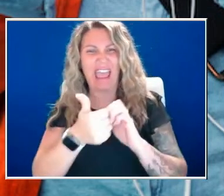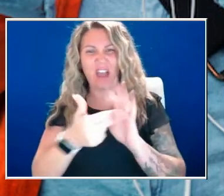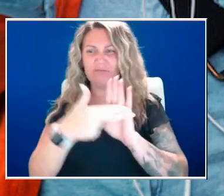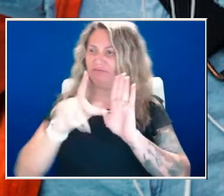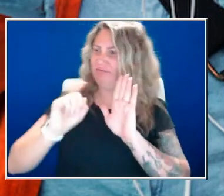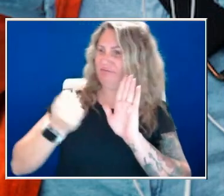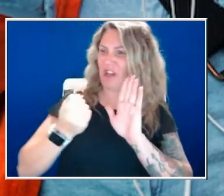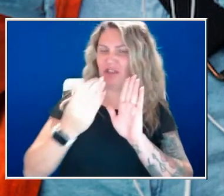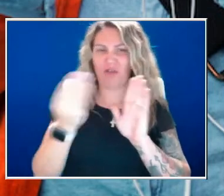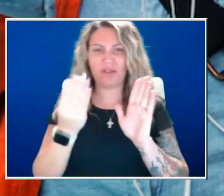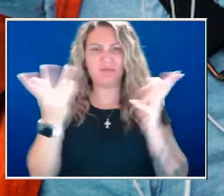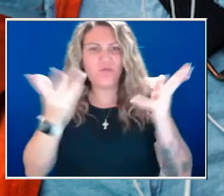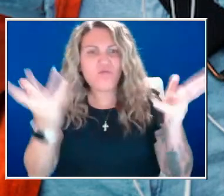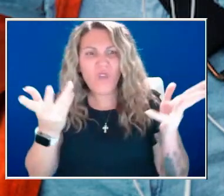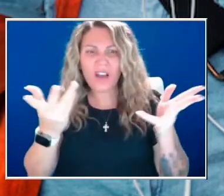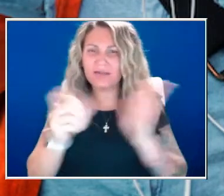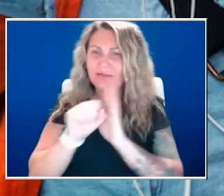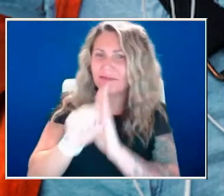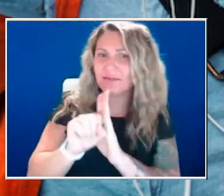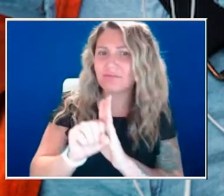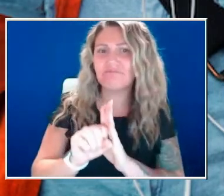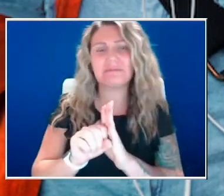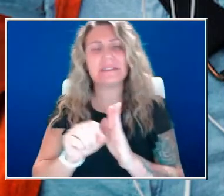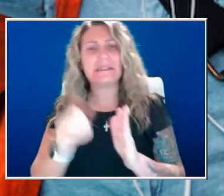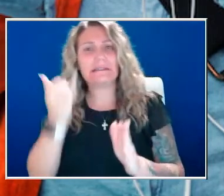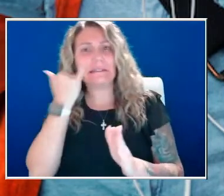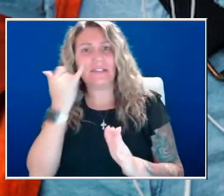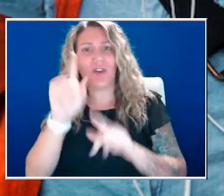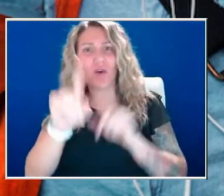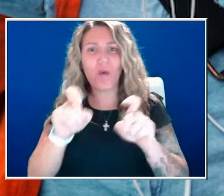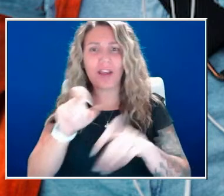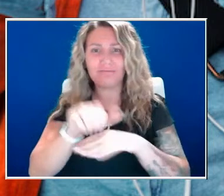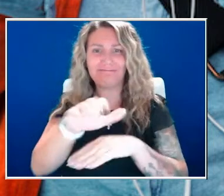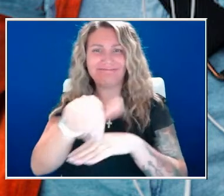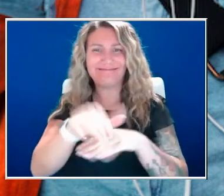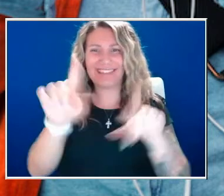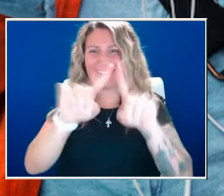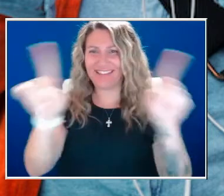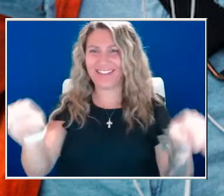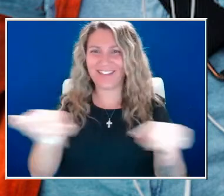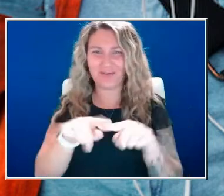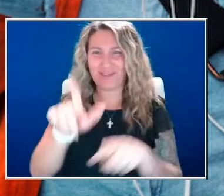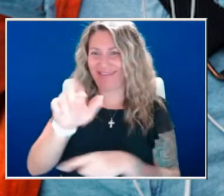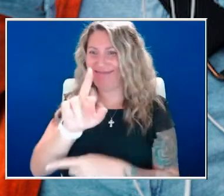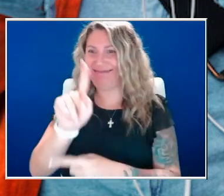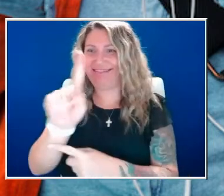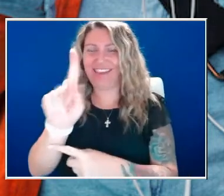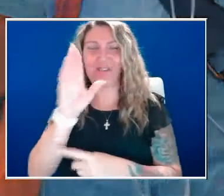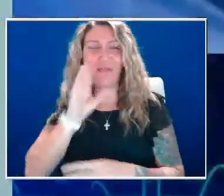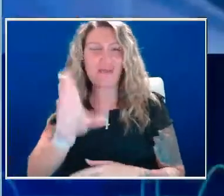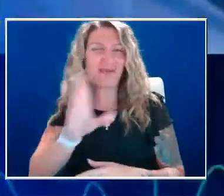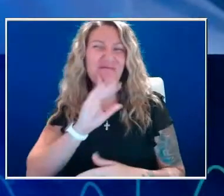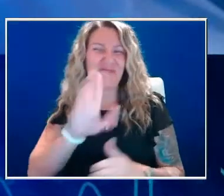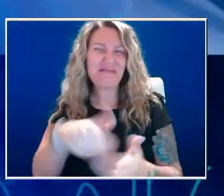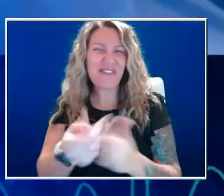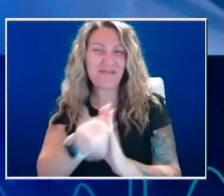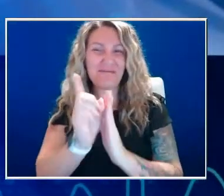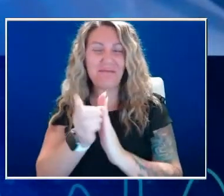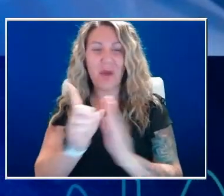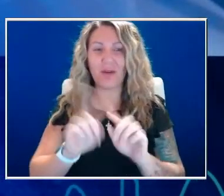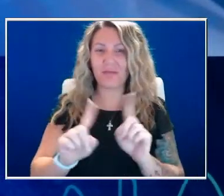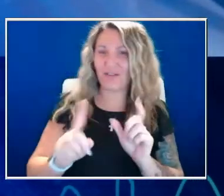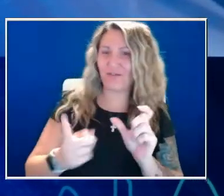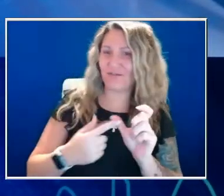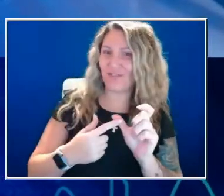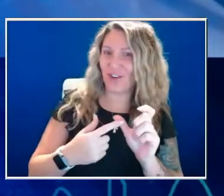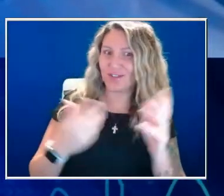Medical News Network. You can find links to all of those right there on your screen. We'll get there in just a moment. But first,